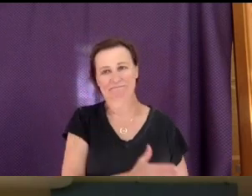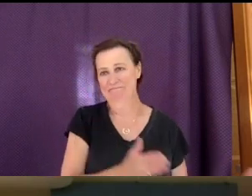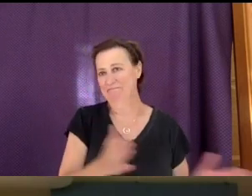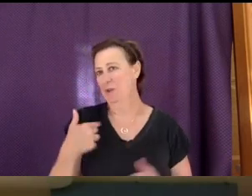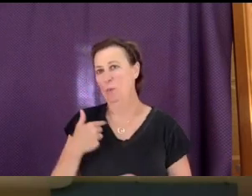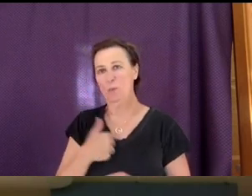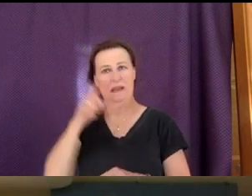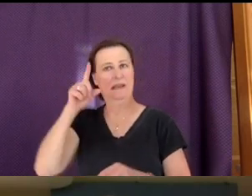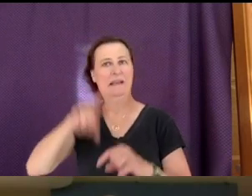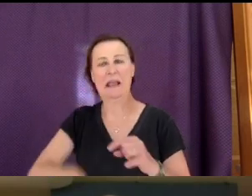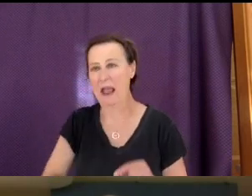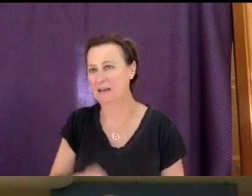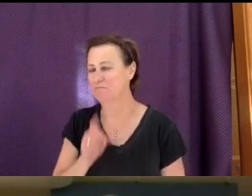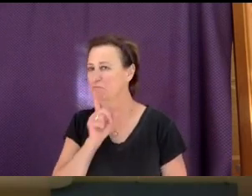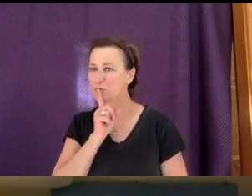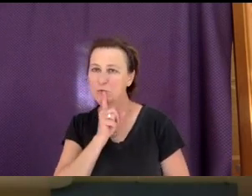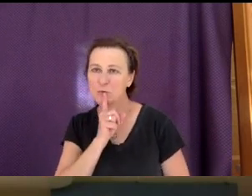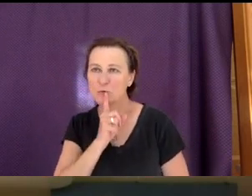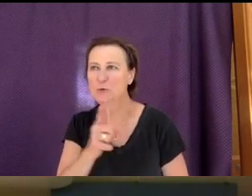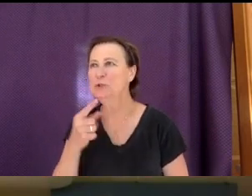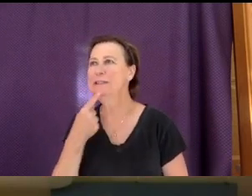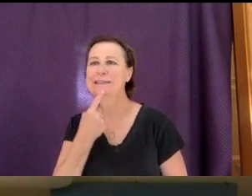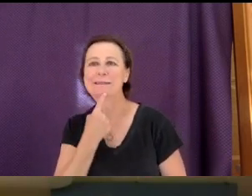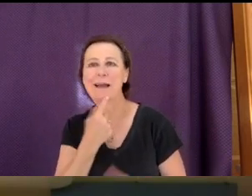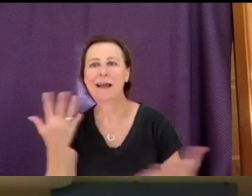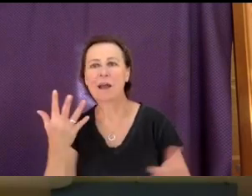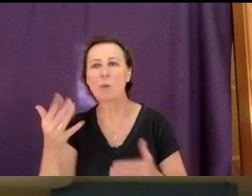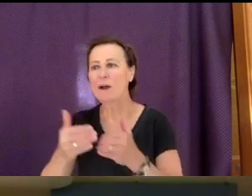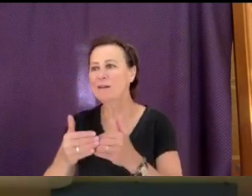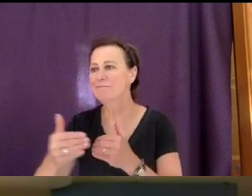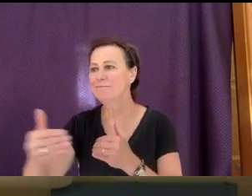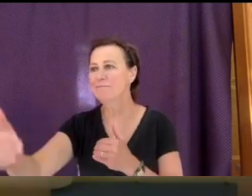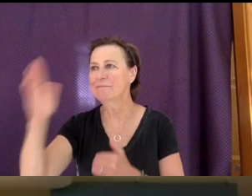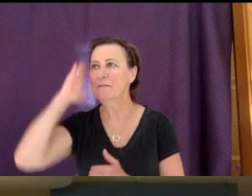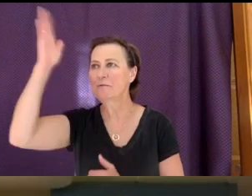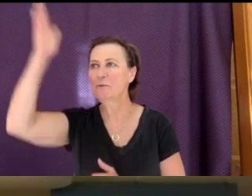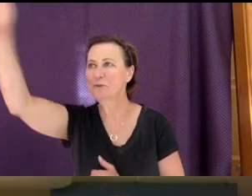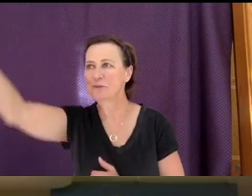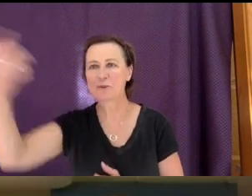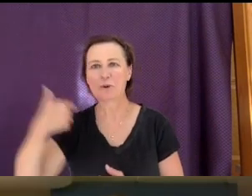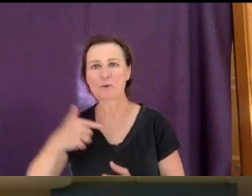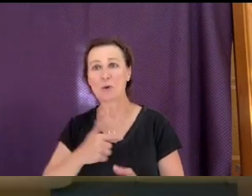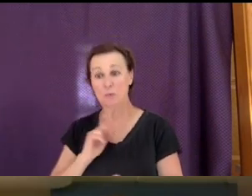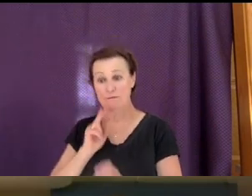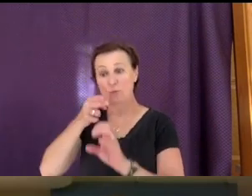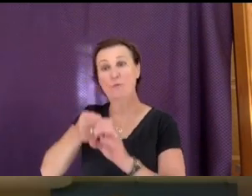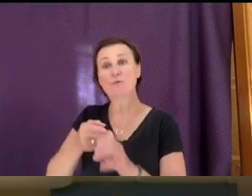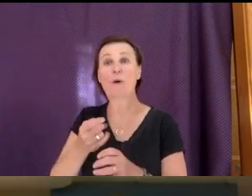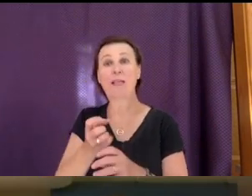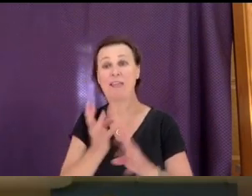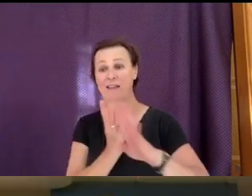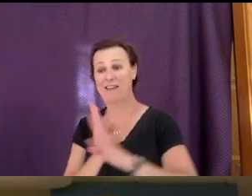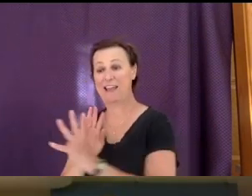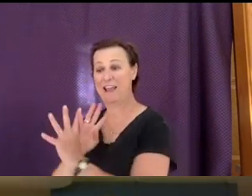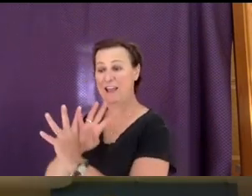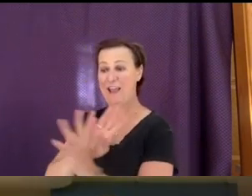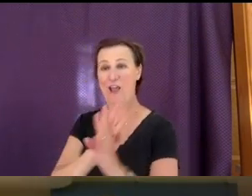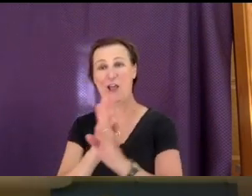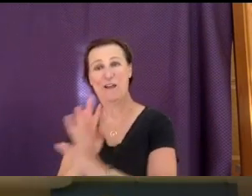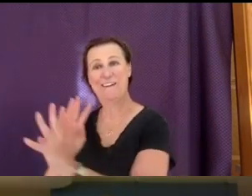surety discern what lies ahead. We have joined the caravan, you might say, at a certain